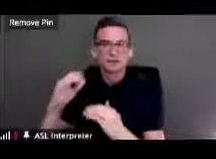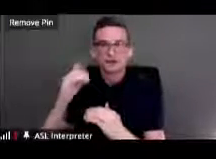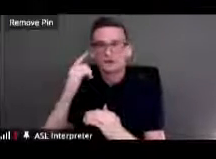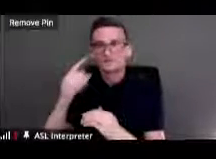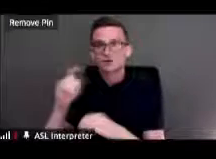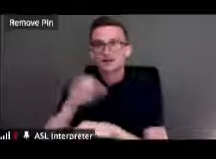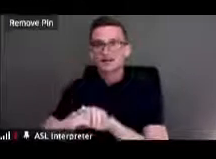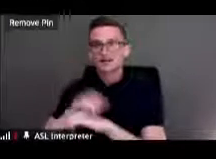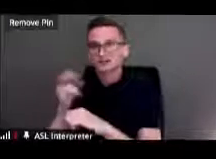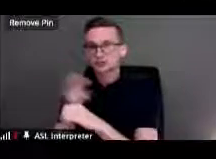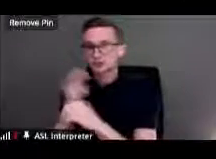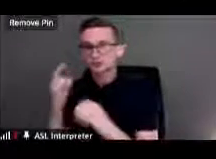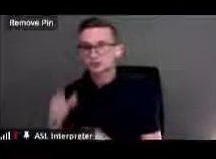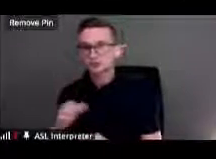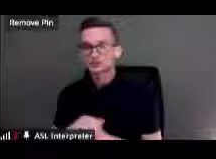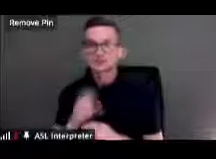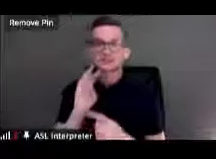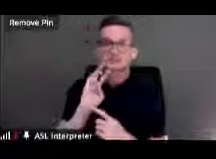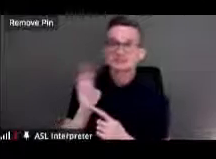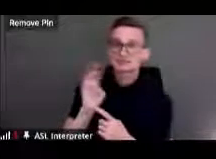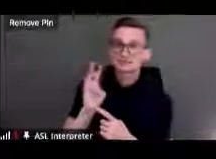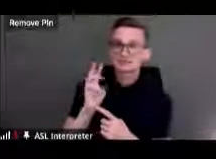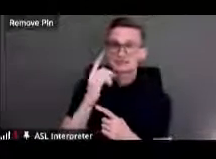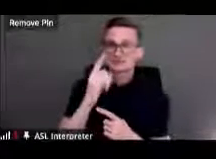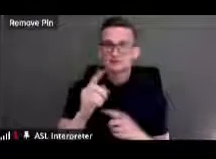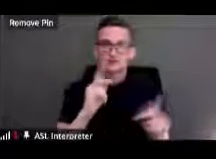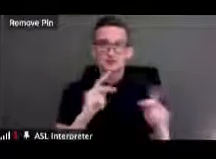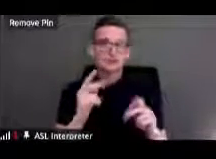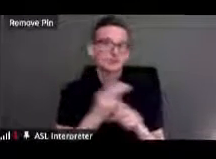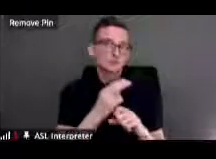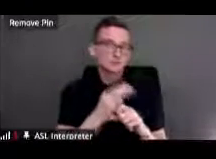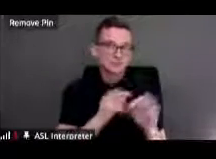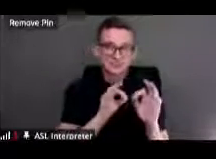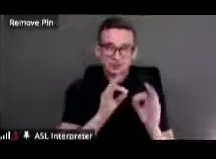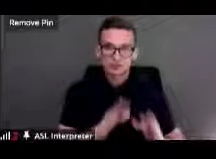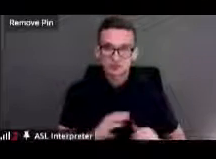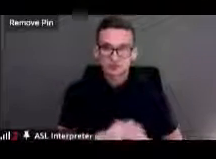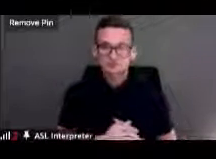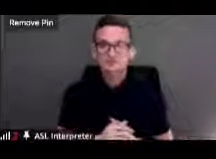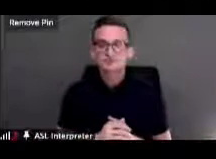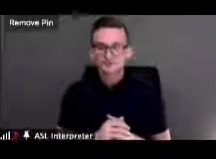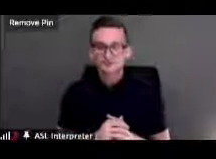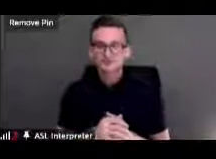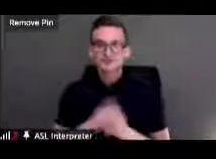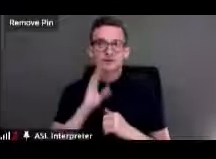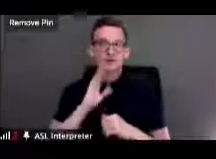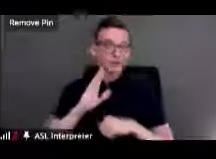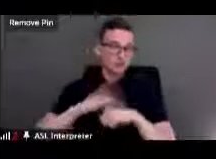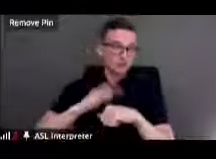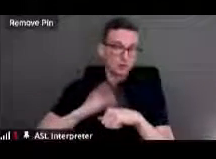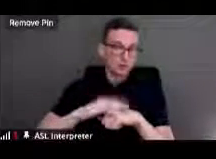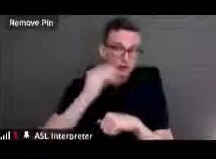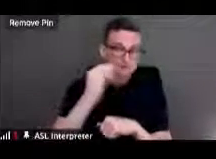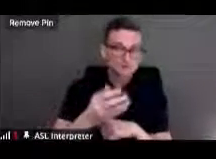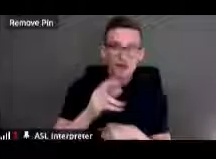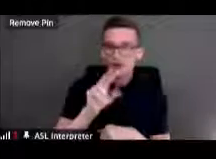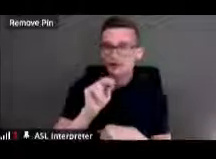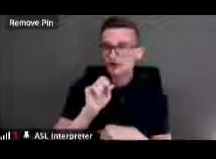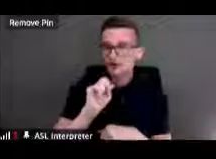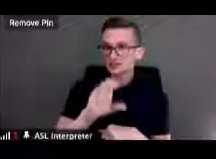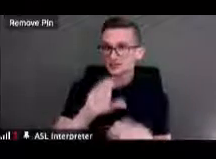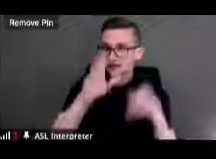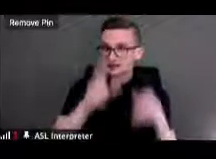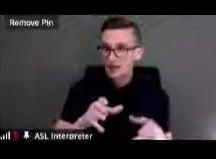and a 6-minute time limit for those with an interpreter. There will be a warning at 30 seconds and 15